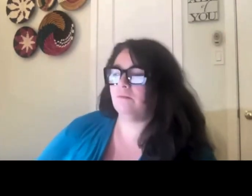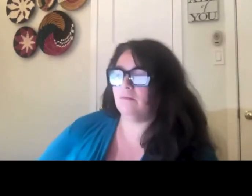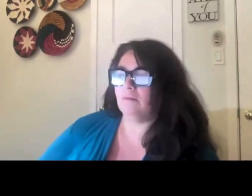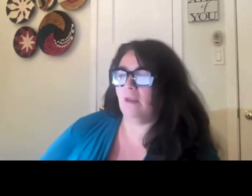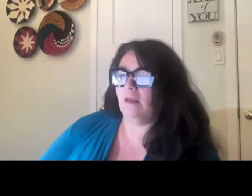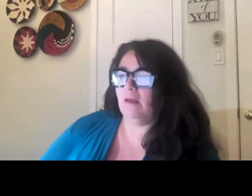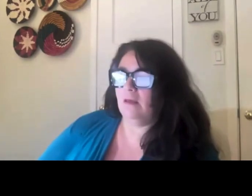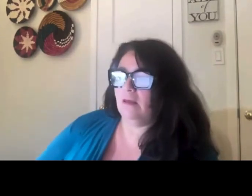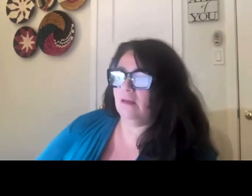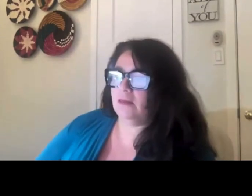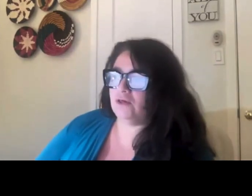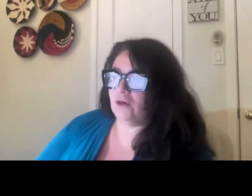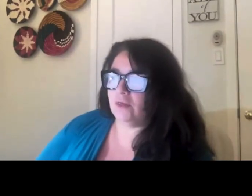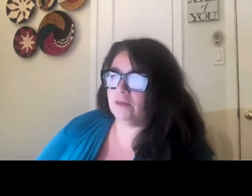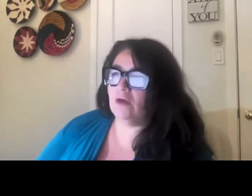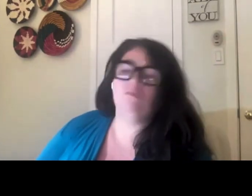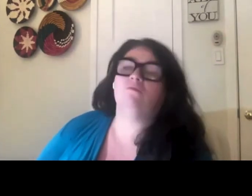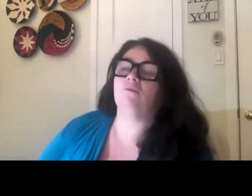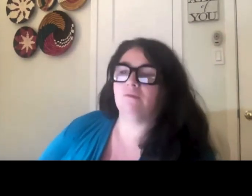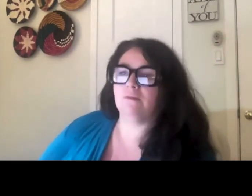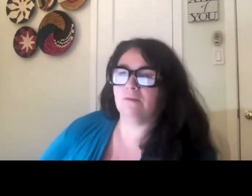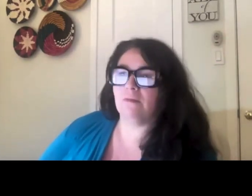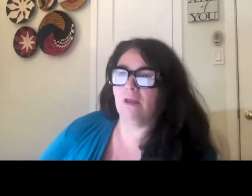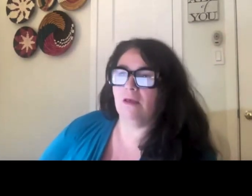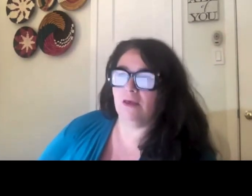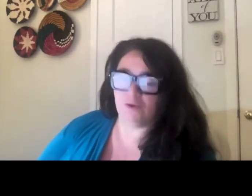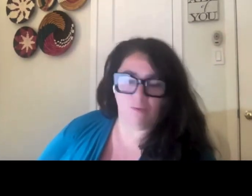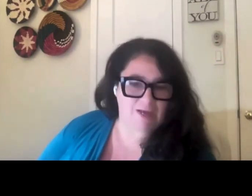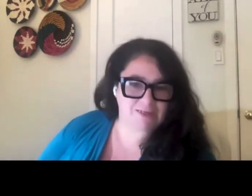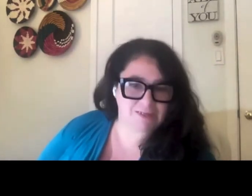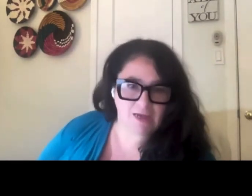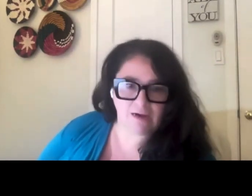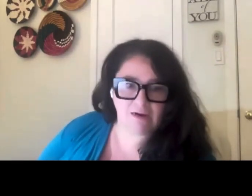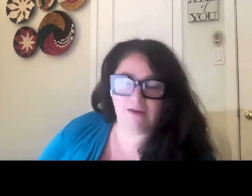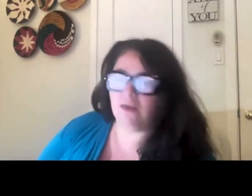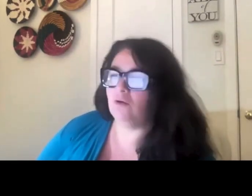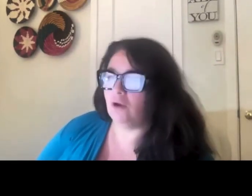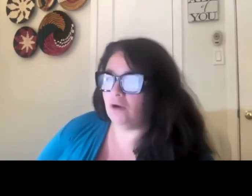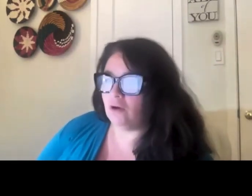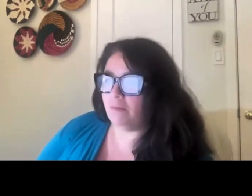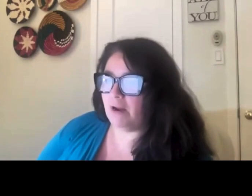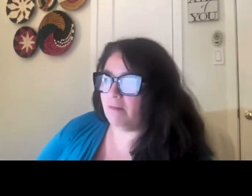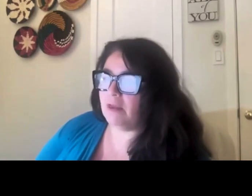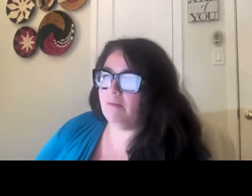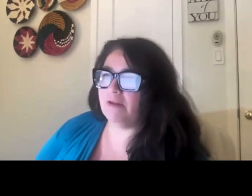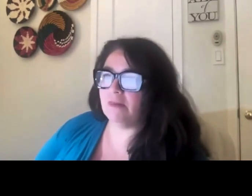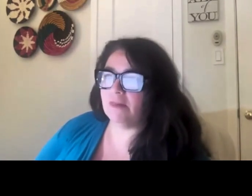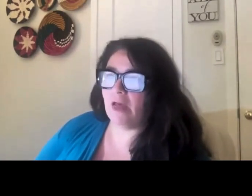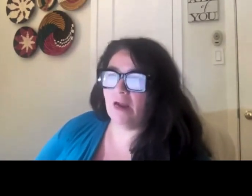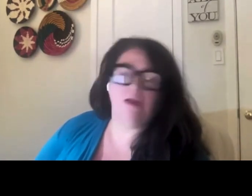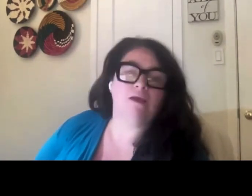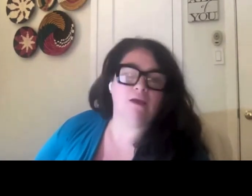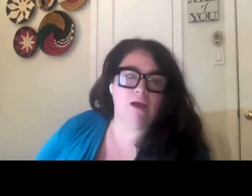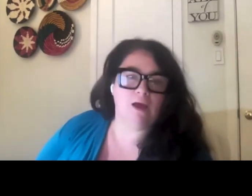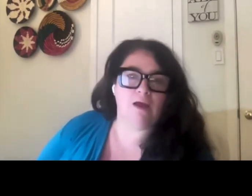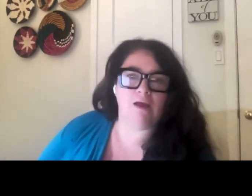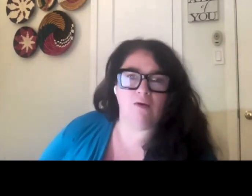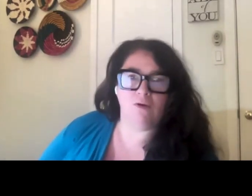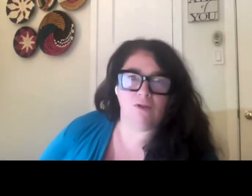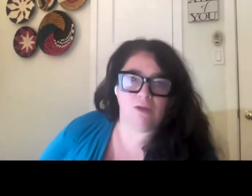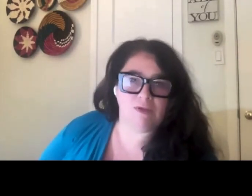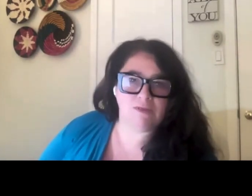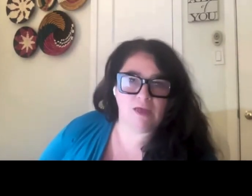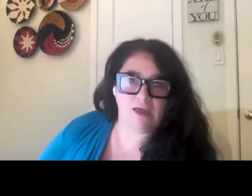So it is both a pleasure and an honor to introduce one of my personal heroes and